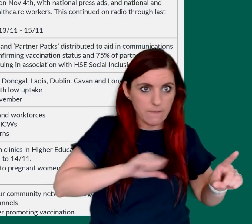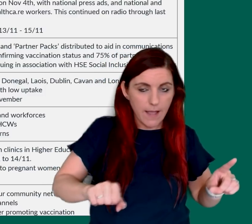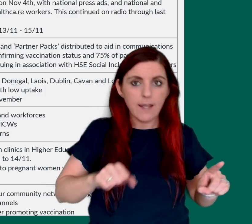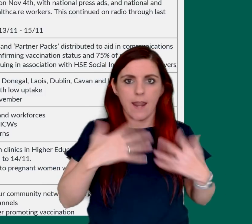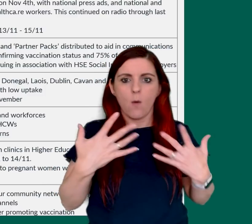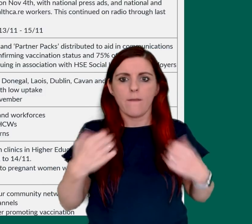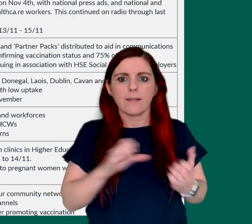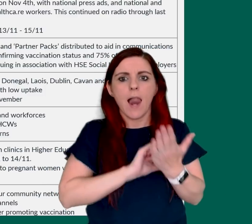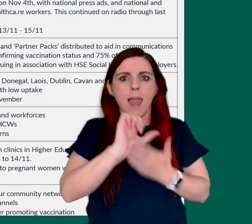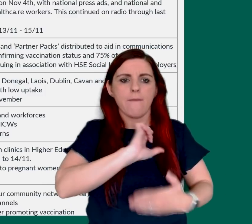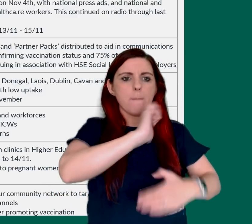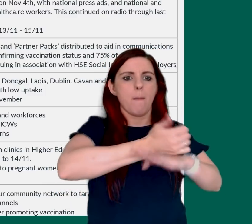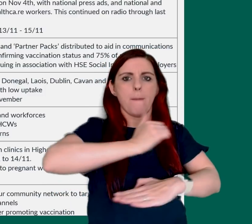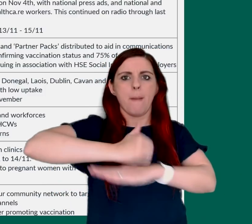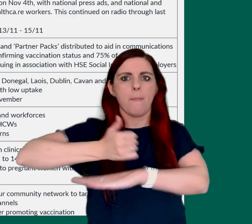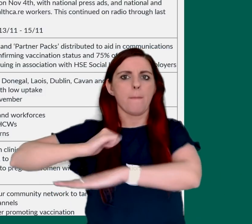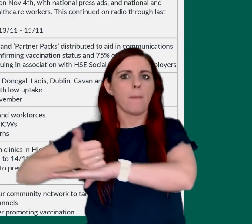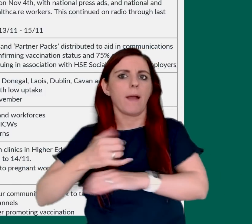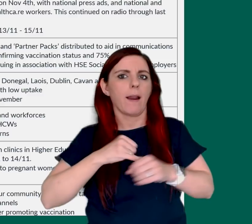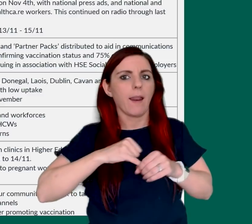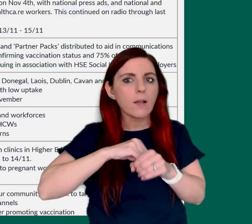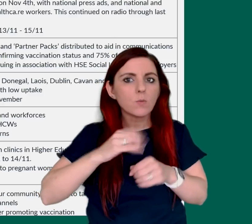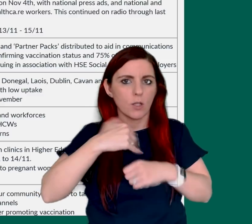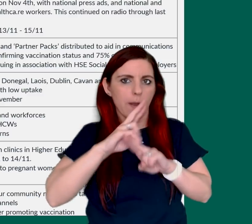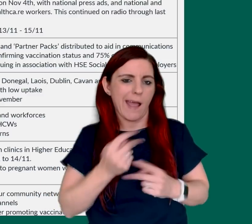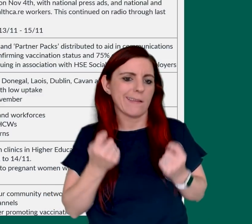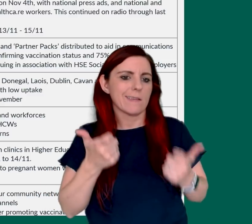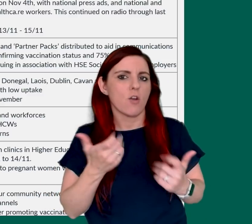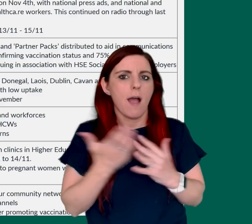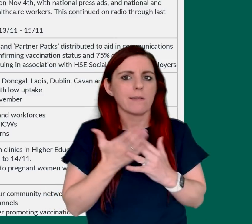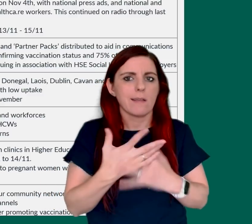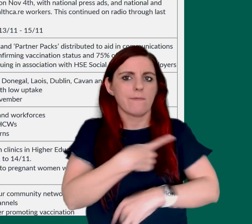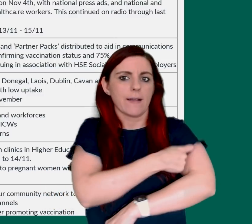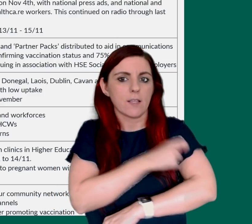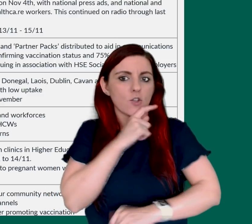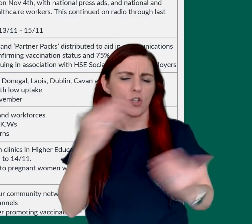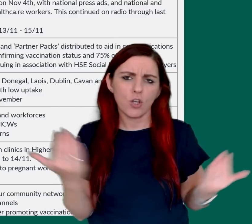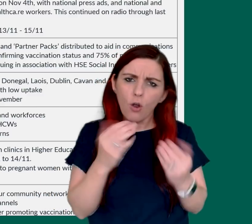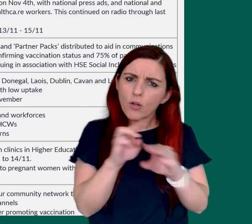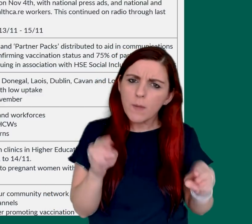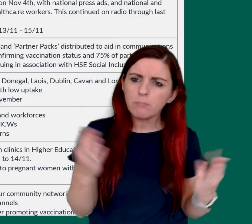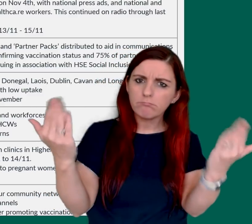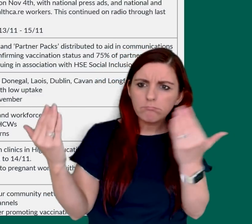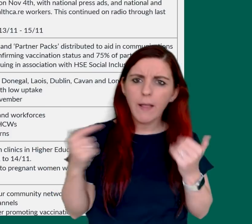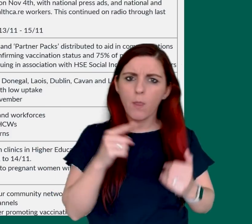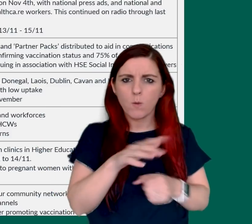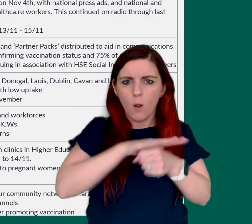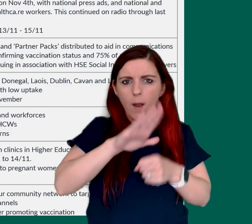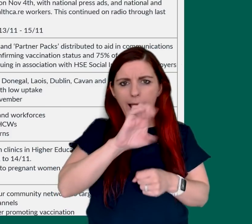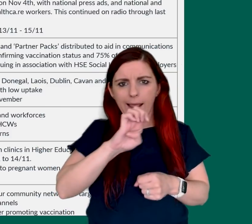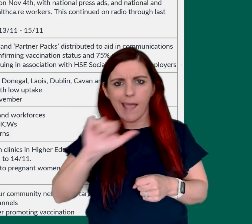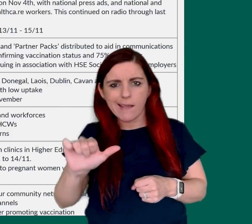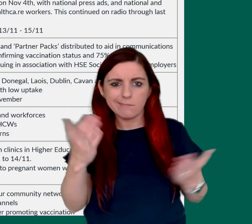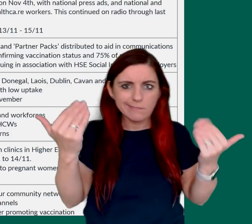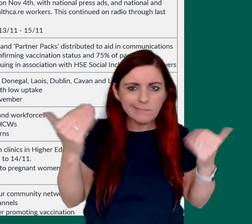11 pop-up clinics where people could be vaccinated with easier access perhaps, and just to encourage people to come forward in some of those areas. And that's